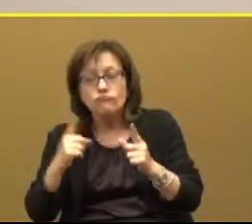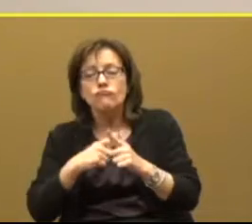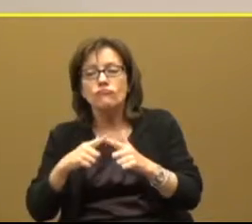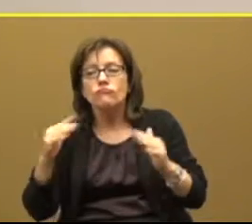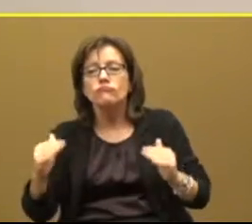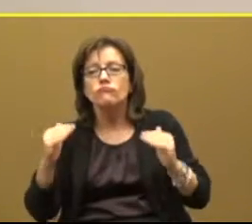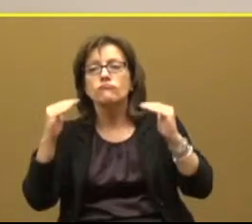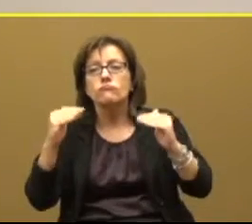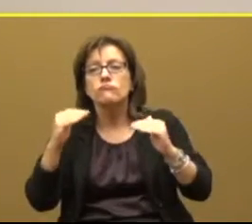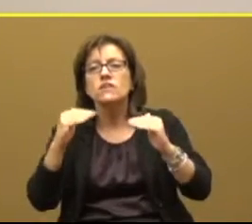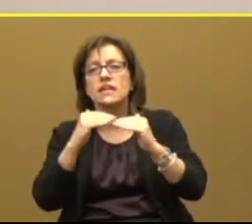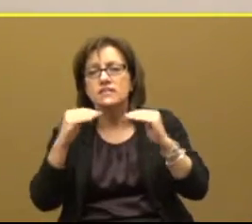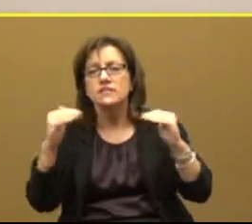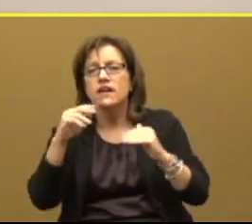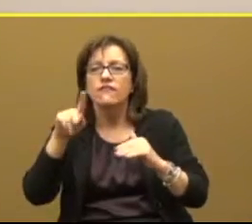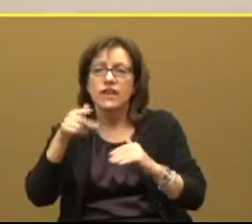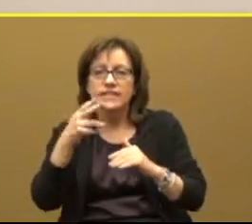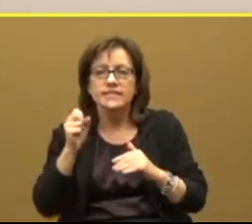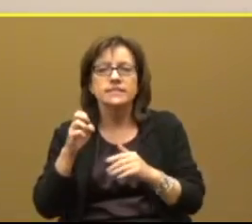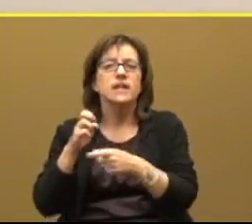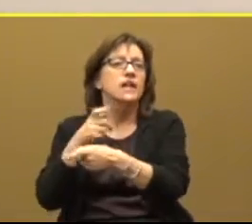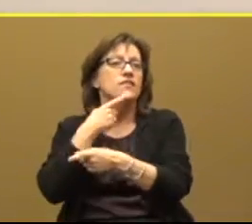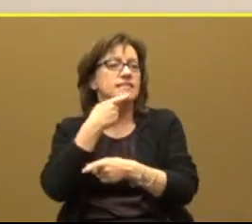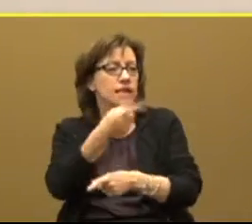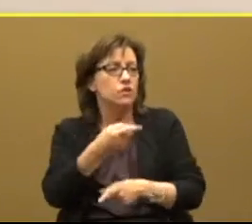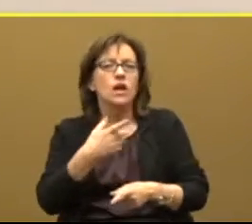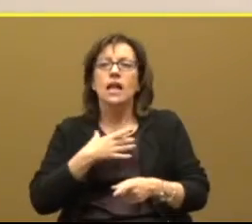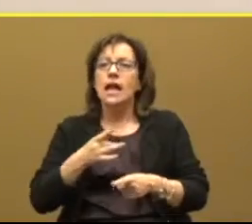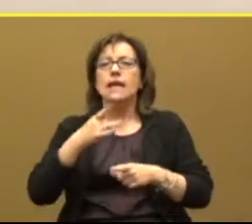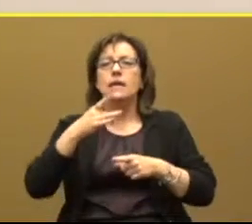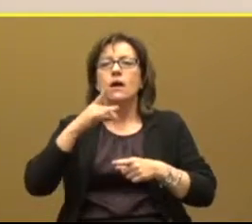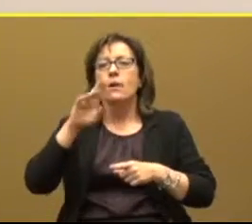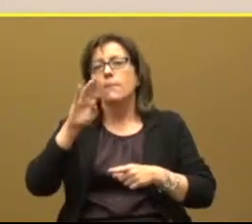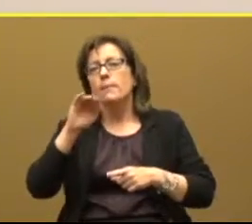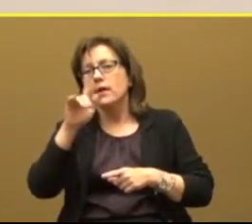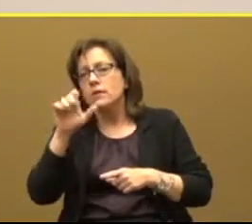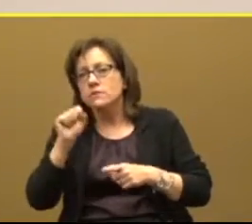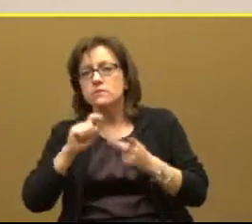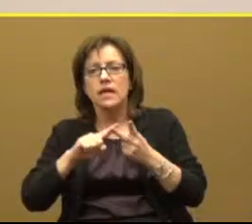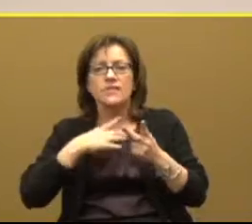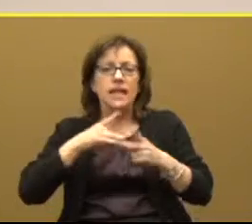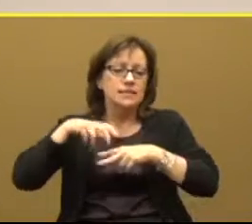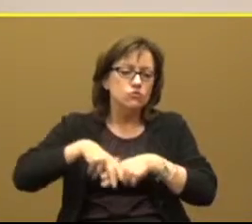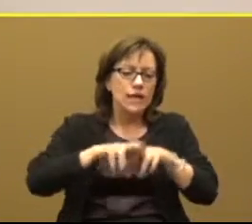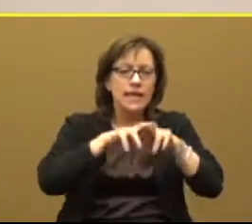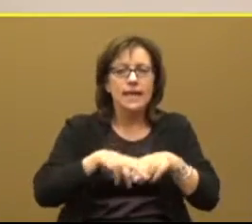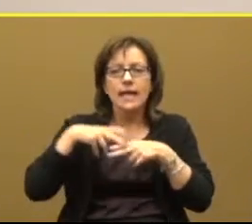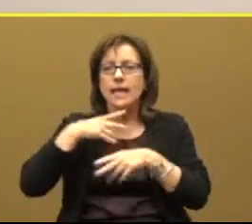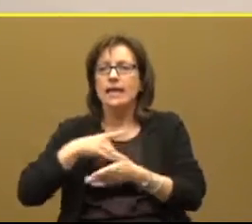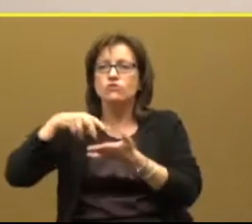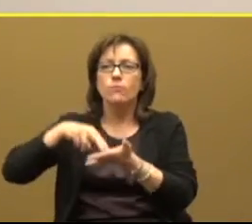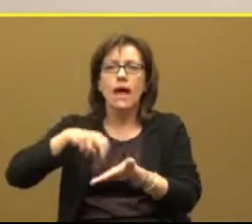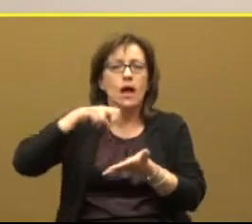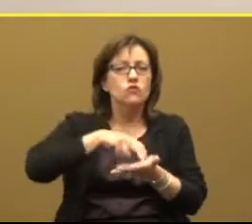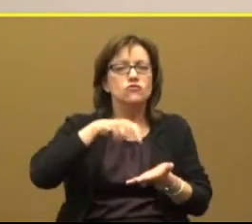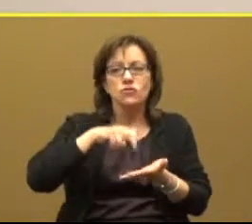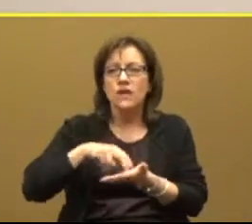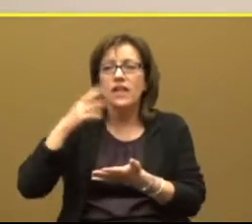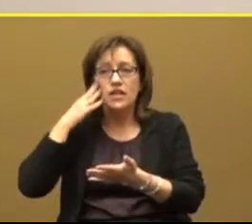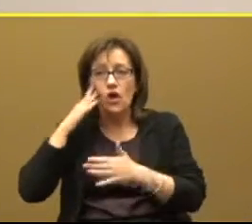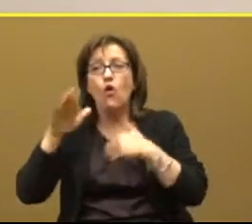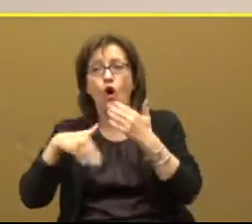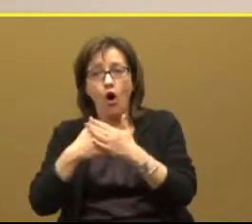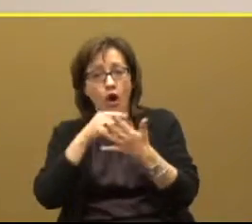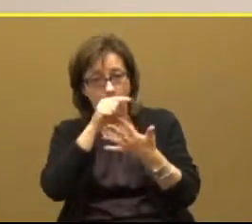tell you that they like bubbles, and they like to swing, and they like to bounce, and all these different things. They can discriminate them